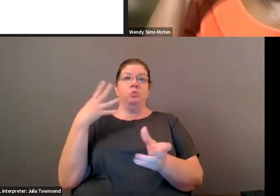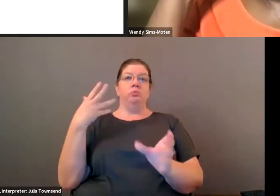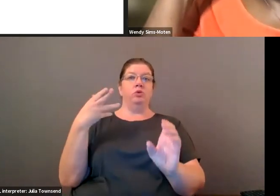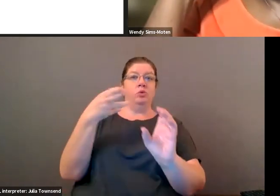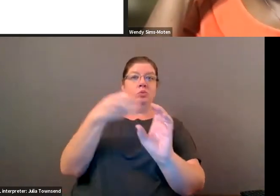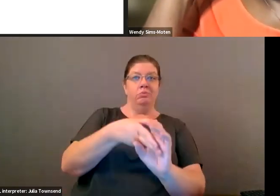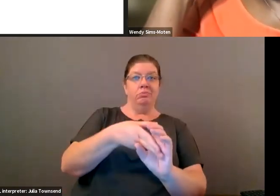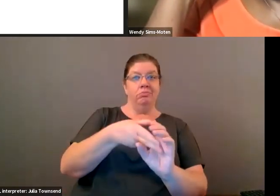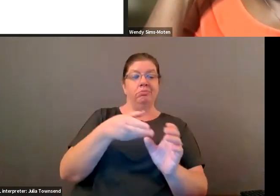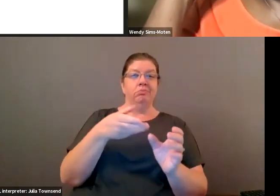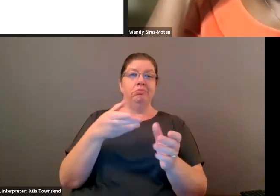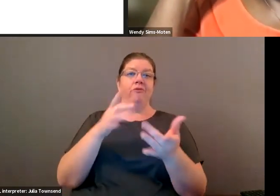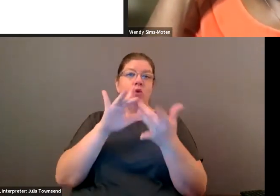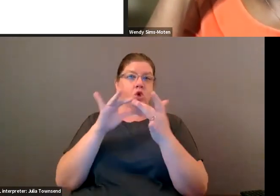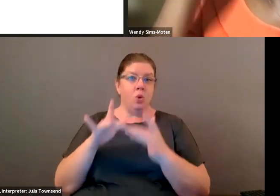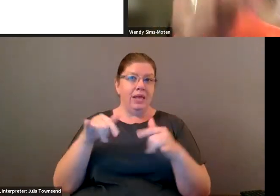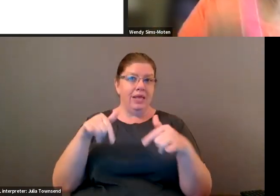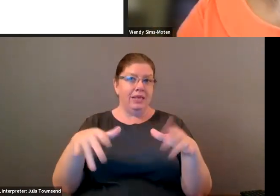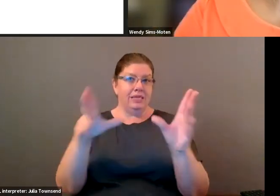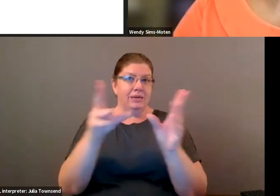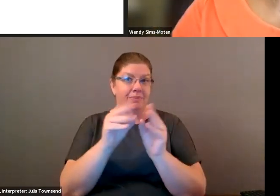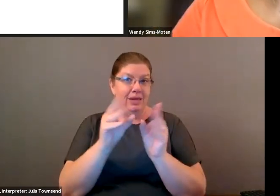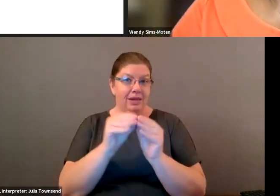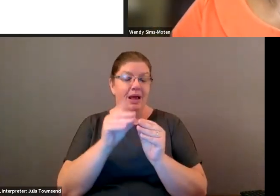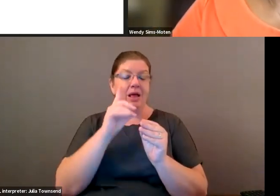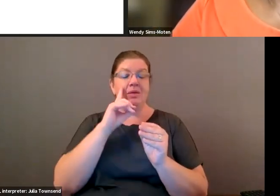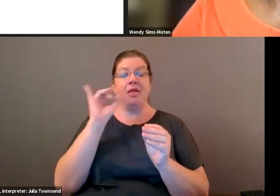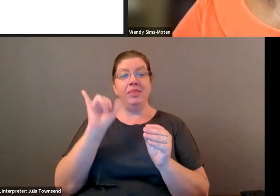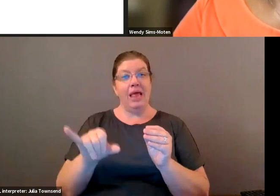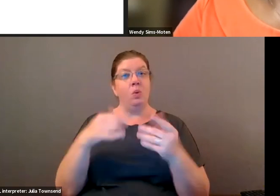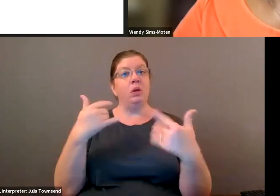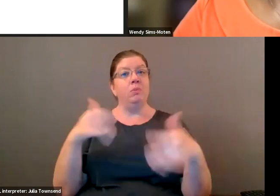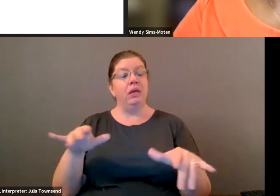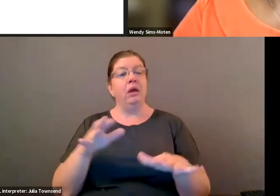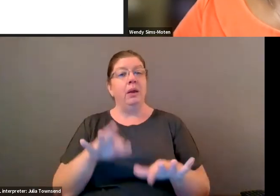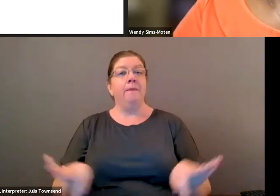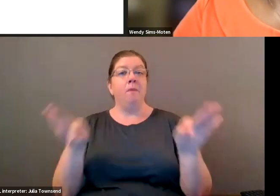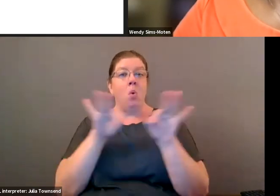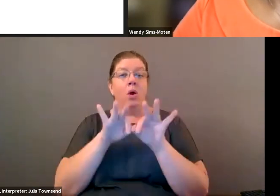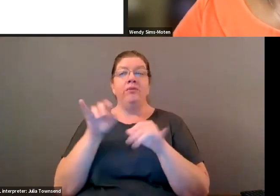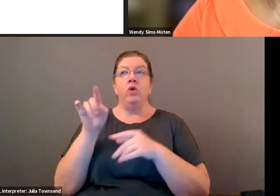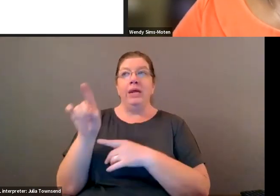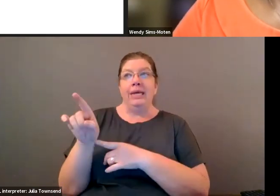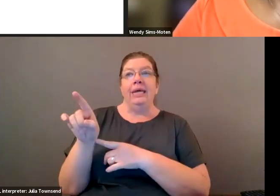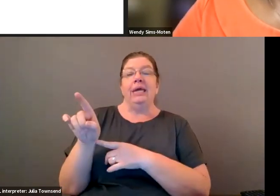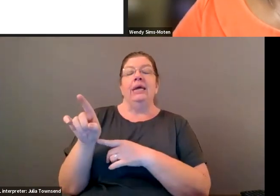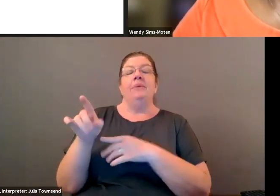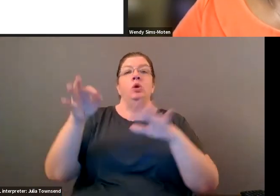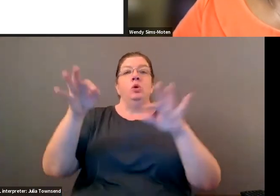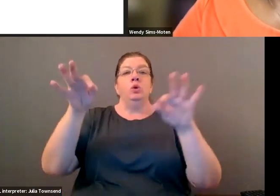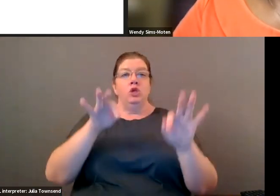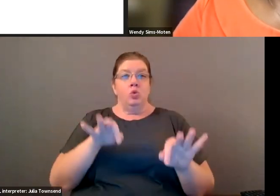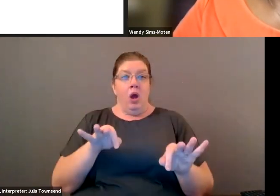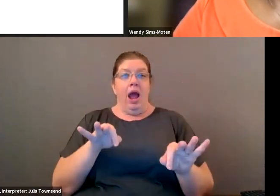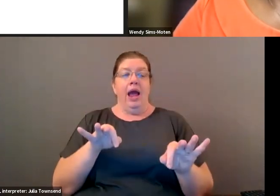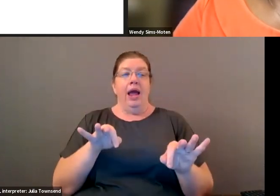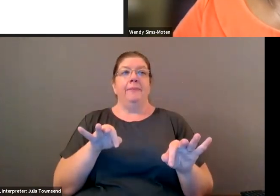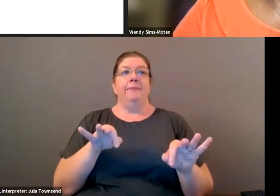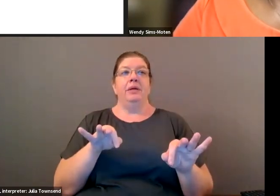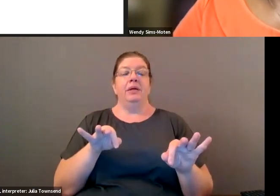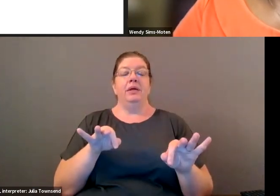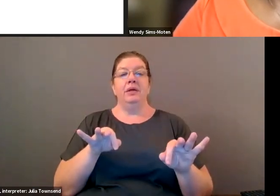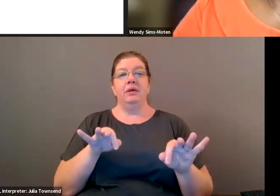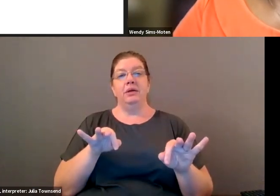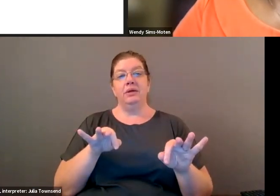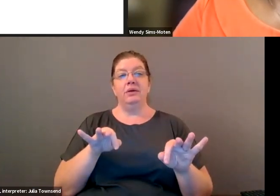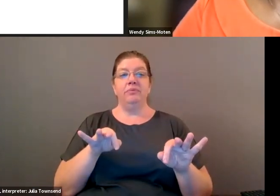participate virtually, and I thought it would be particularly important for him to describe the